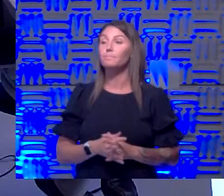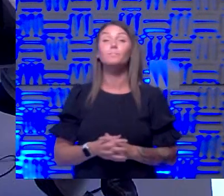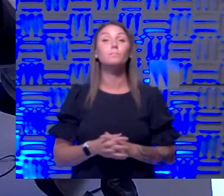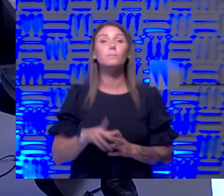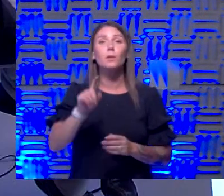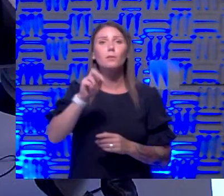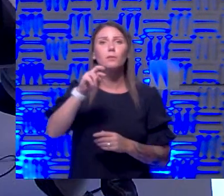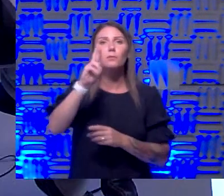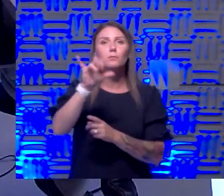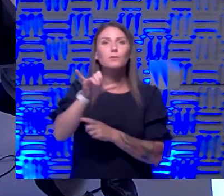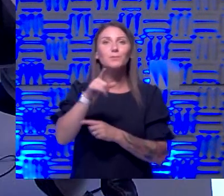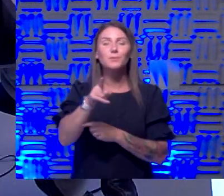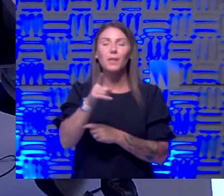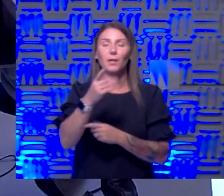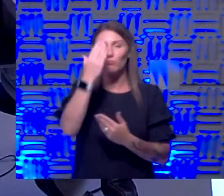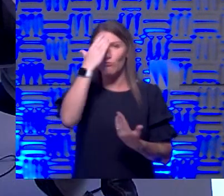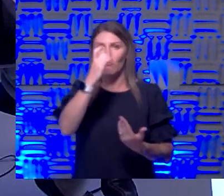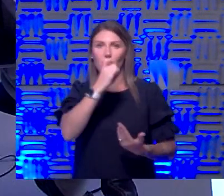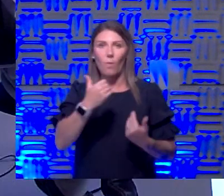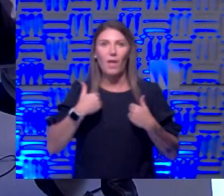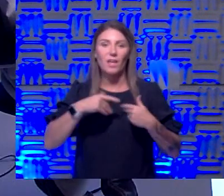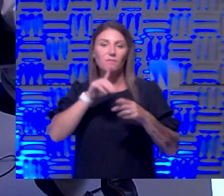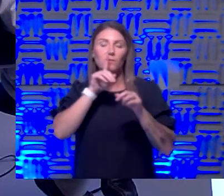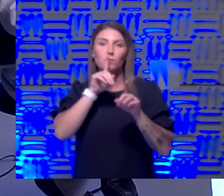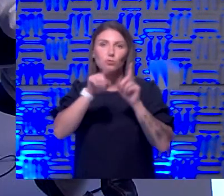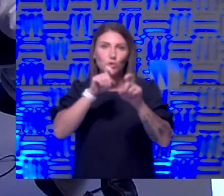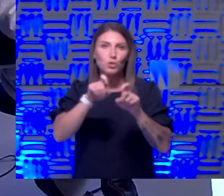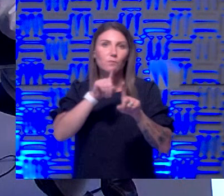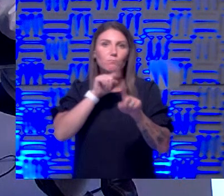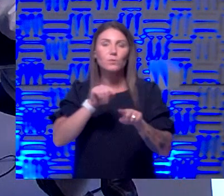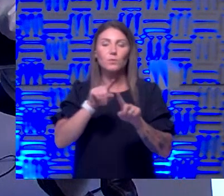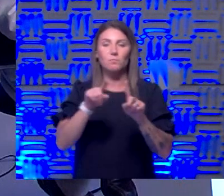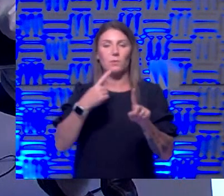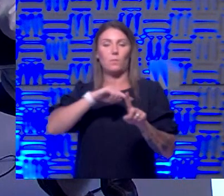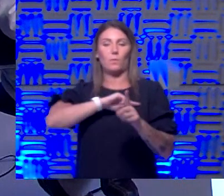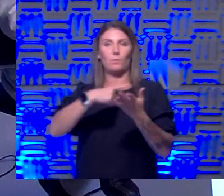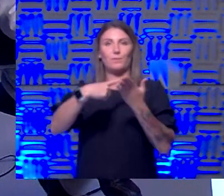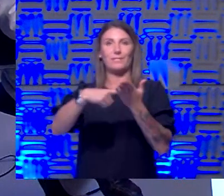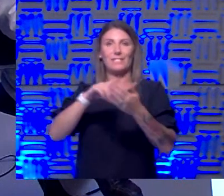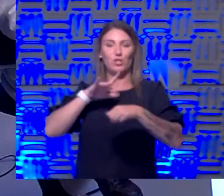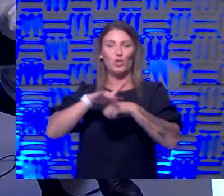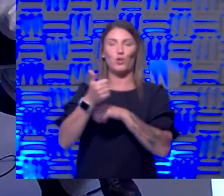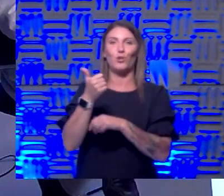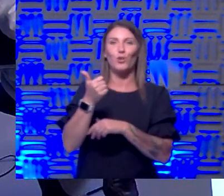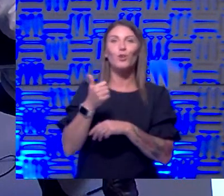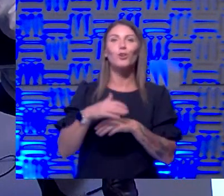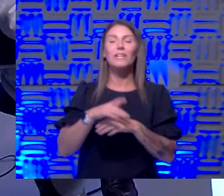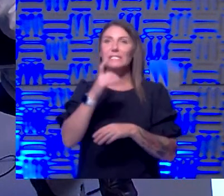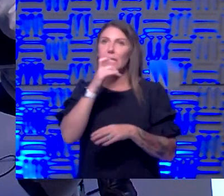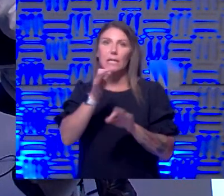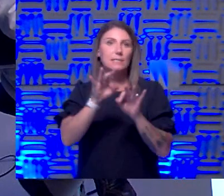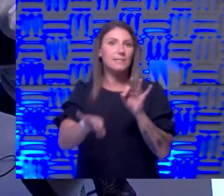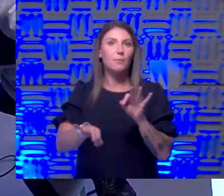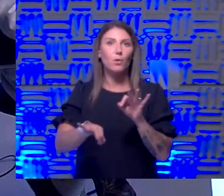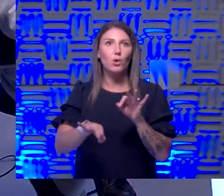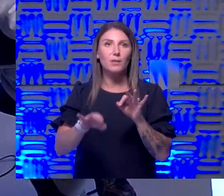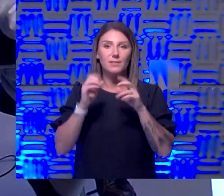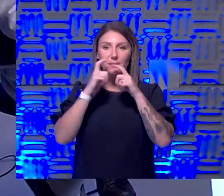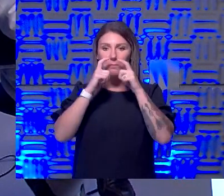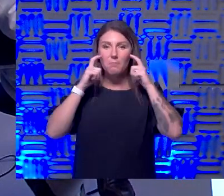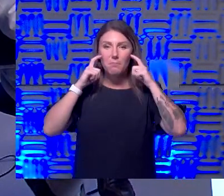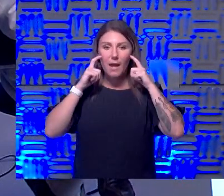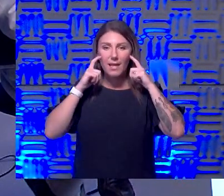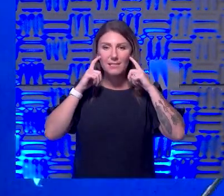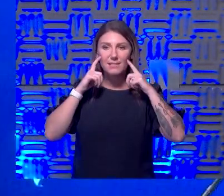Tracey, and as I know you don't have those survey results back yet, but we were speaking earlier about that it's not just as simple as masking is